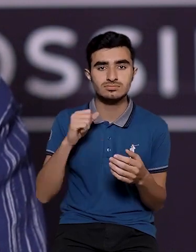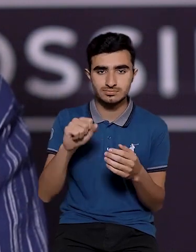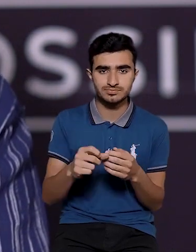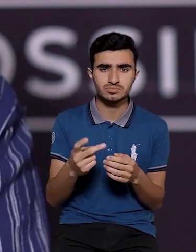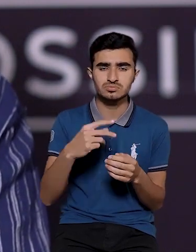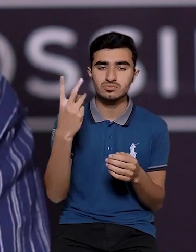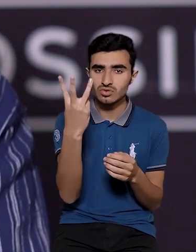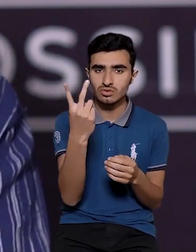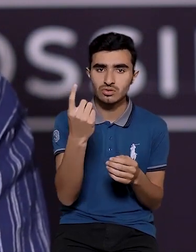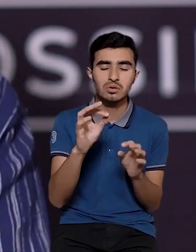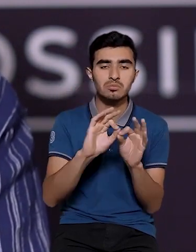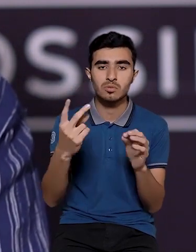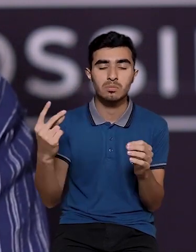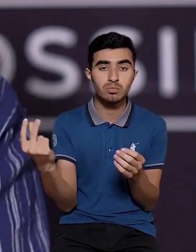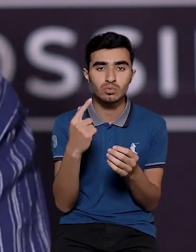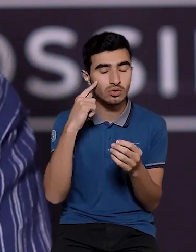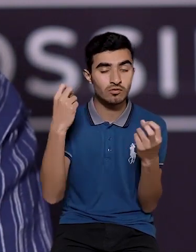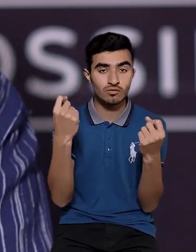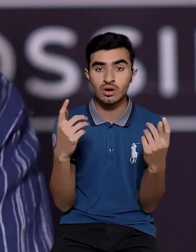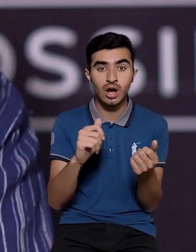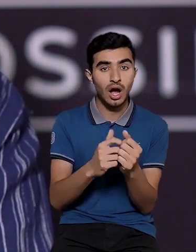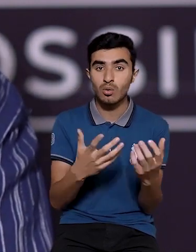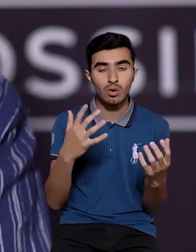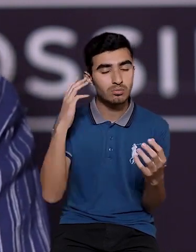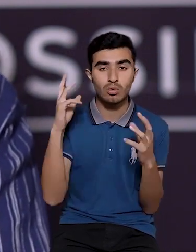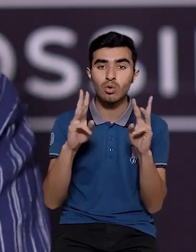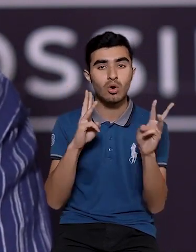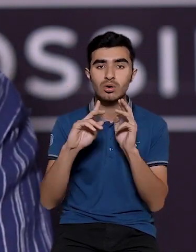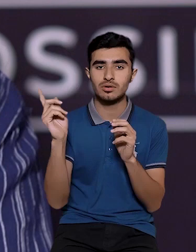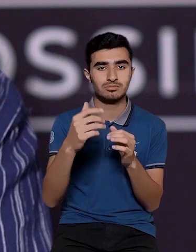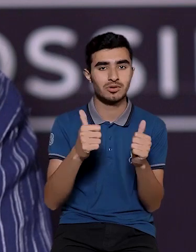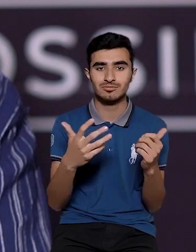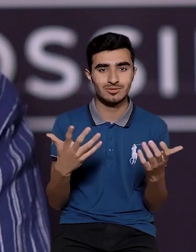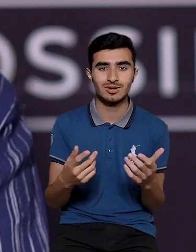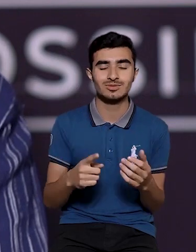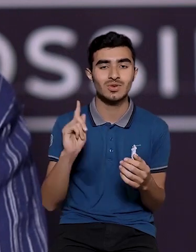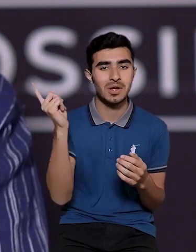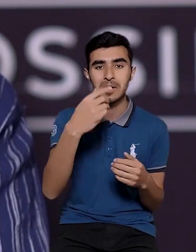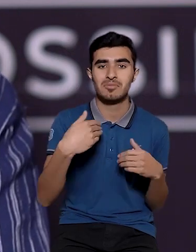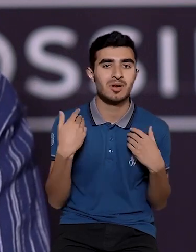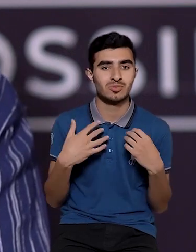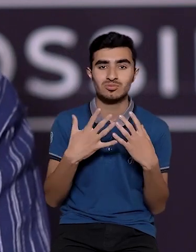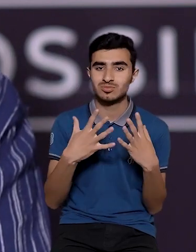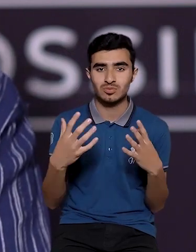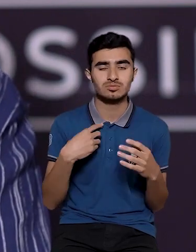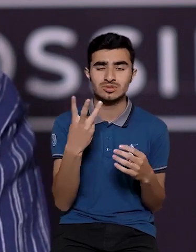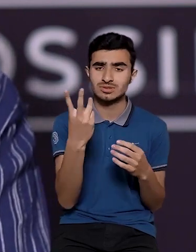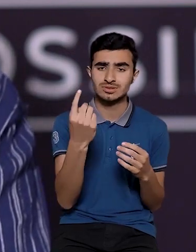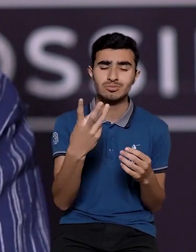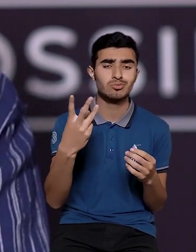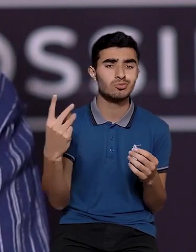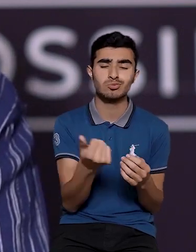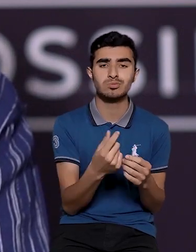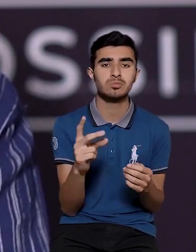They're thrilled about it. Just 3 days or 4 days later, they tell me, oh my God, my skin is looking so much better.